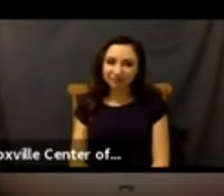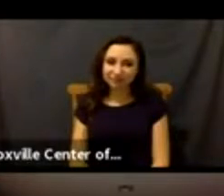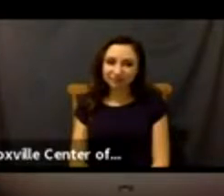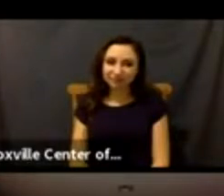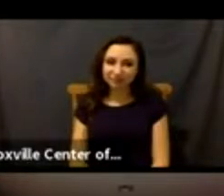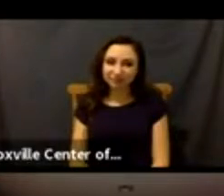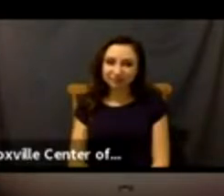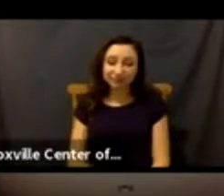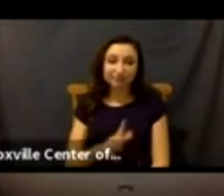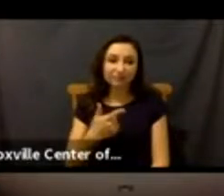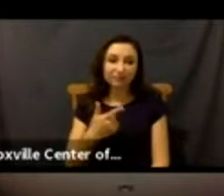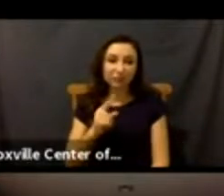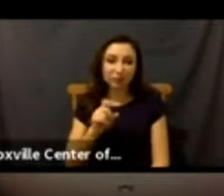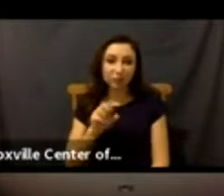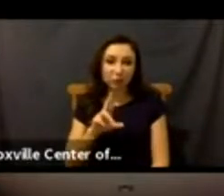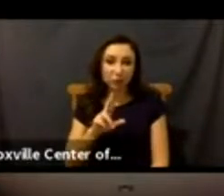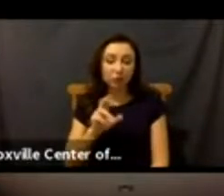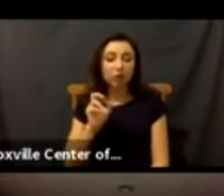So the